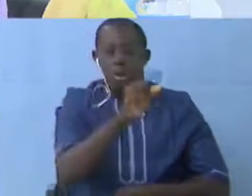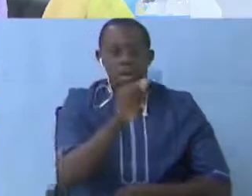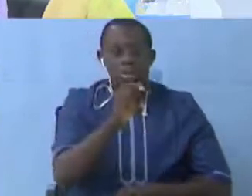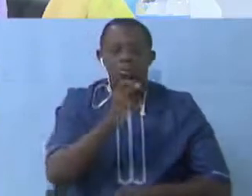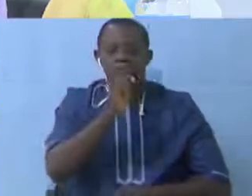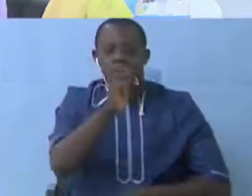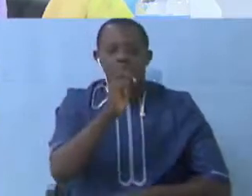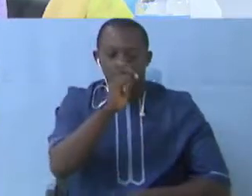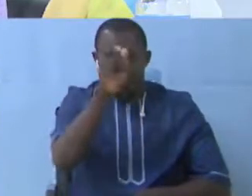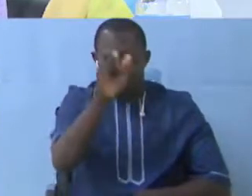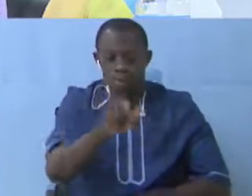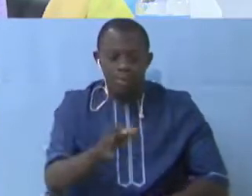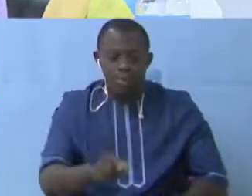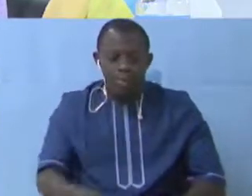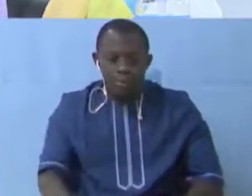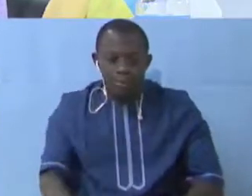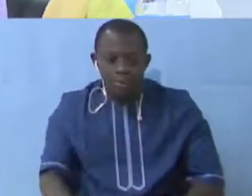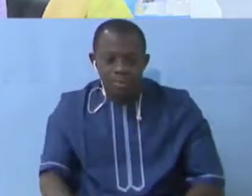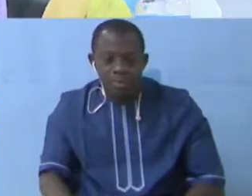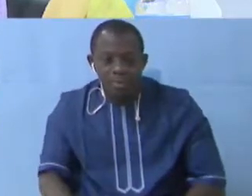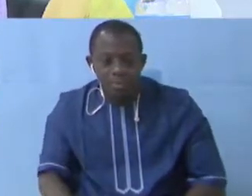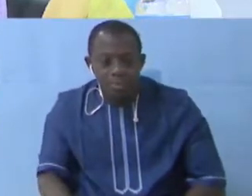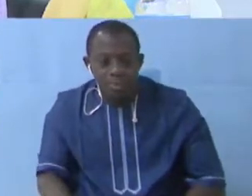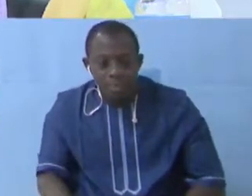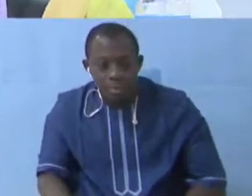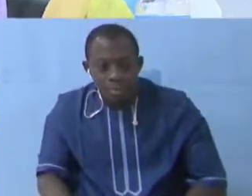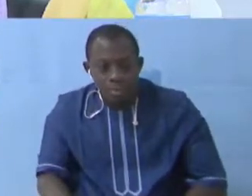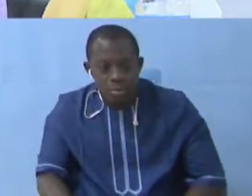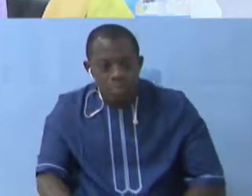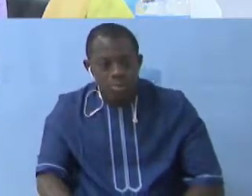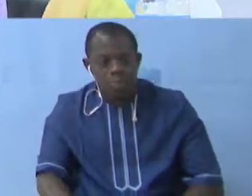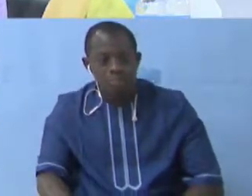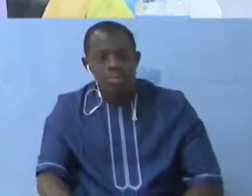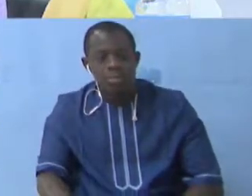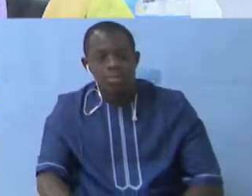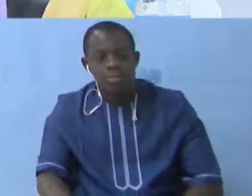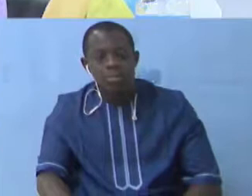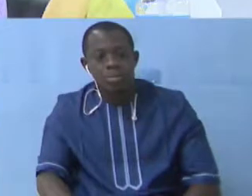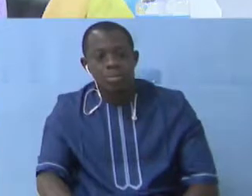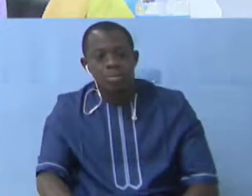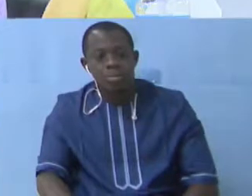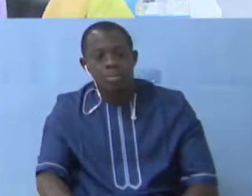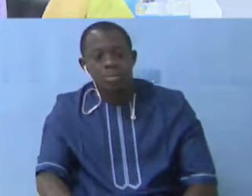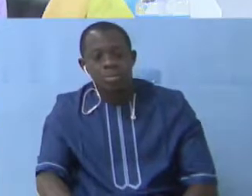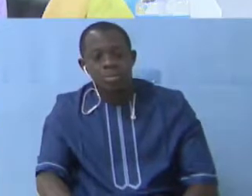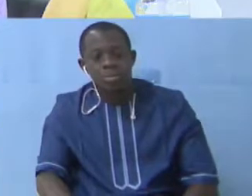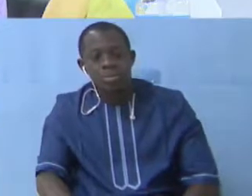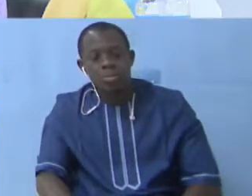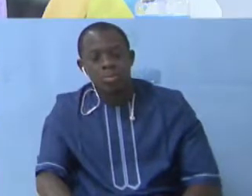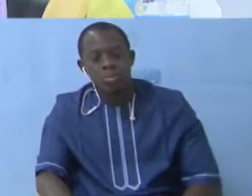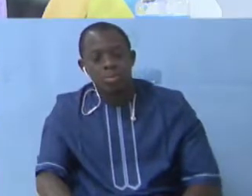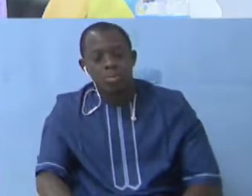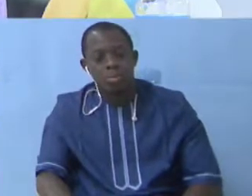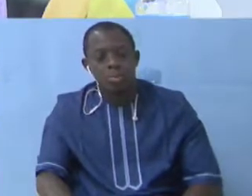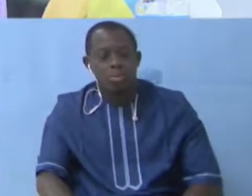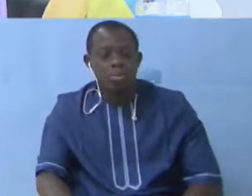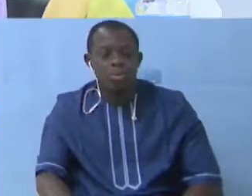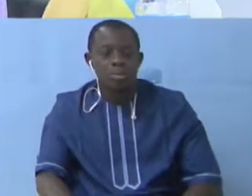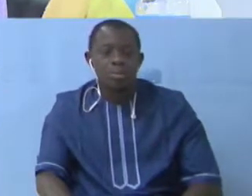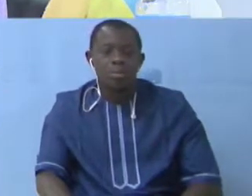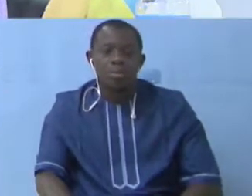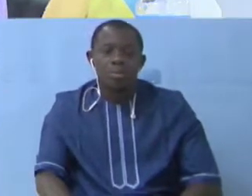mbiri layoo bi nga xam ne ñu mun a feeñal li daloon ñenn ci ay taskati xibaar. You may go ahead. Yeah,